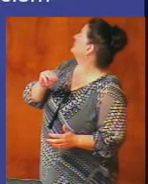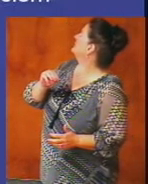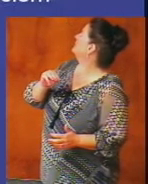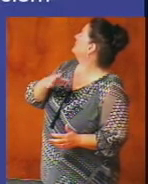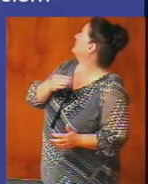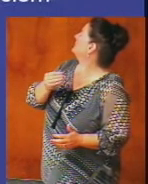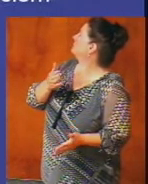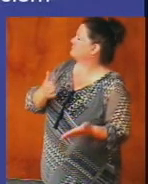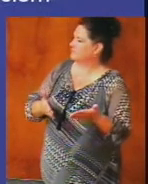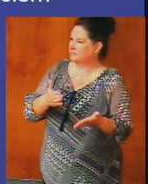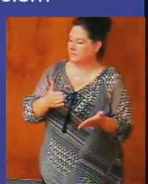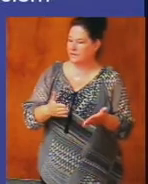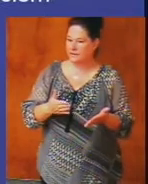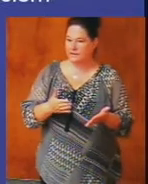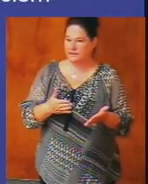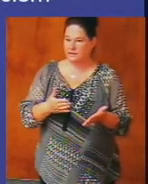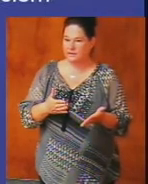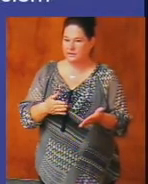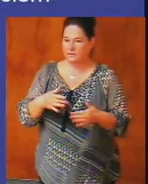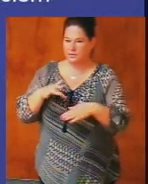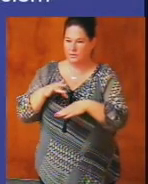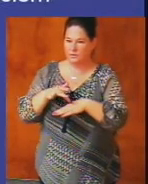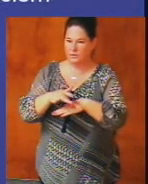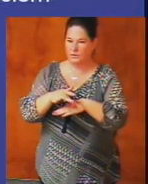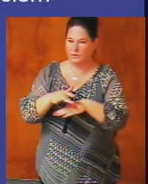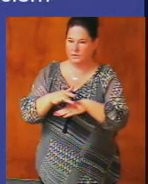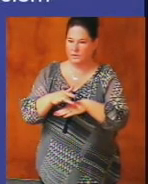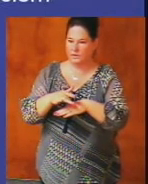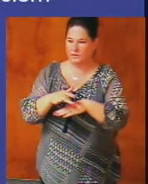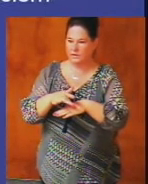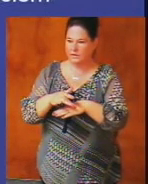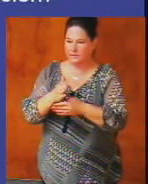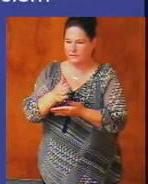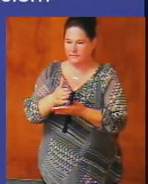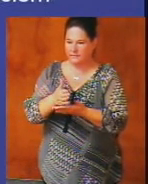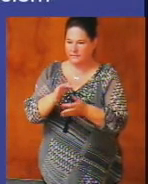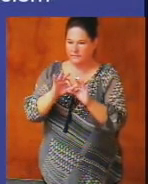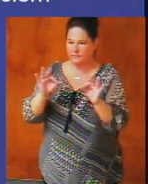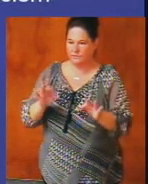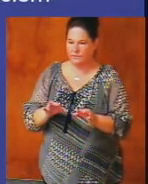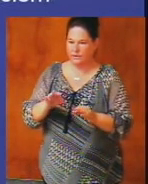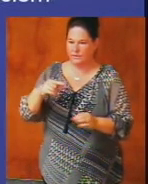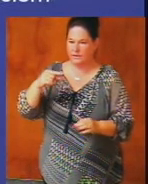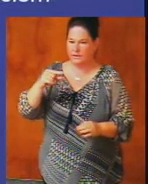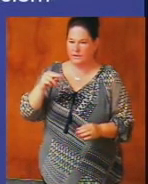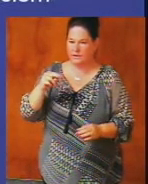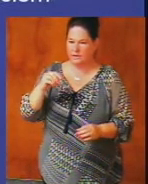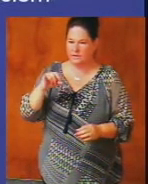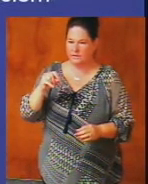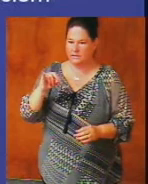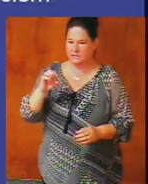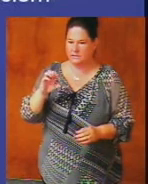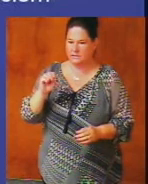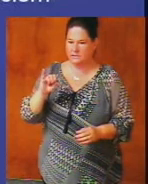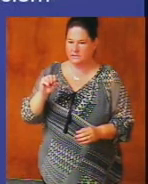very well have been an early incipient form of Gnosticism.